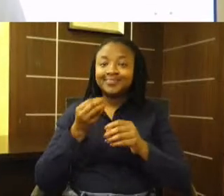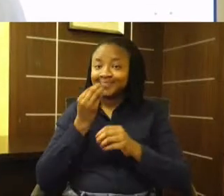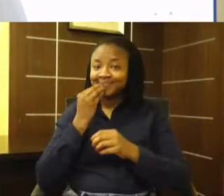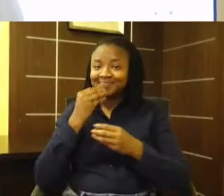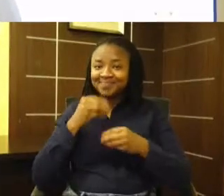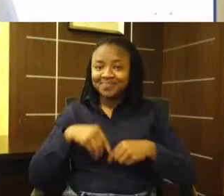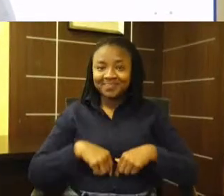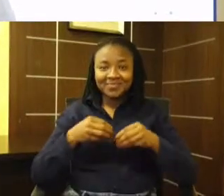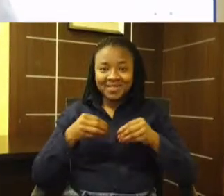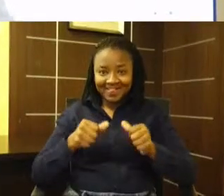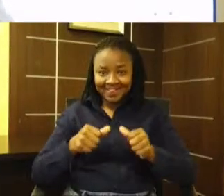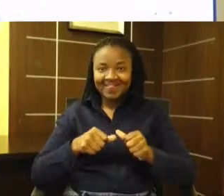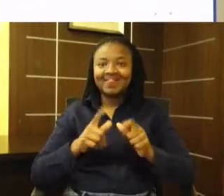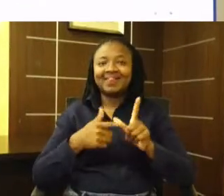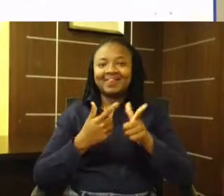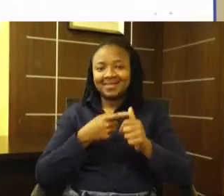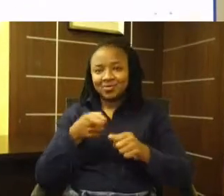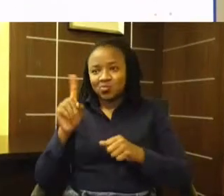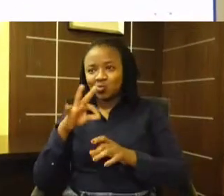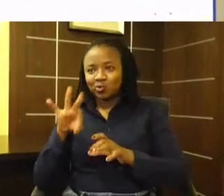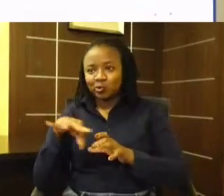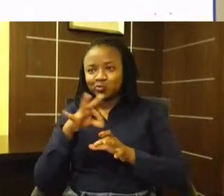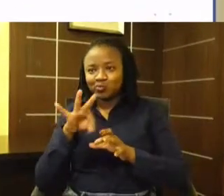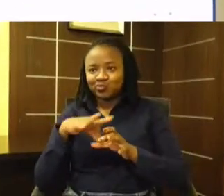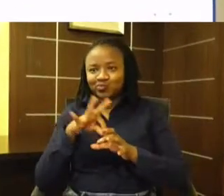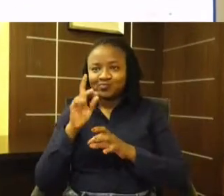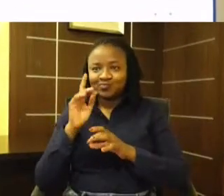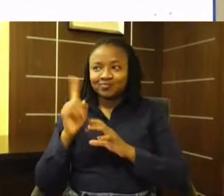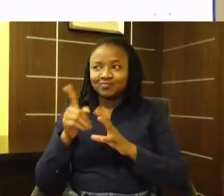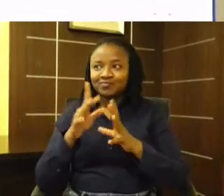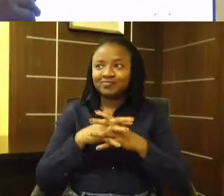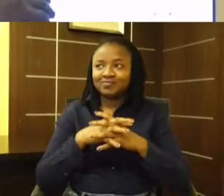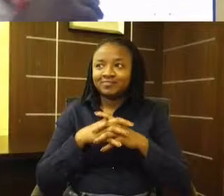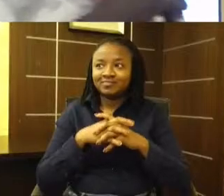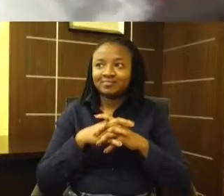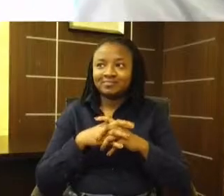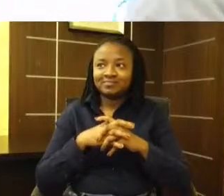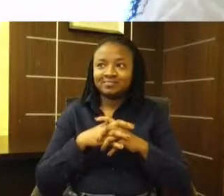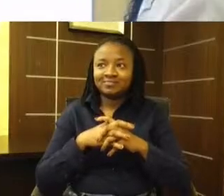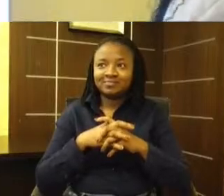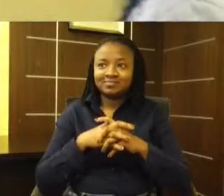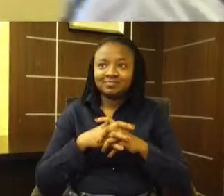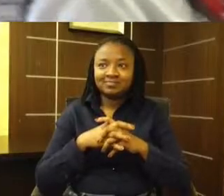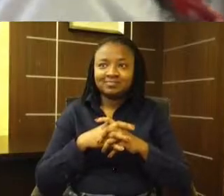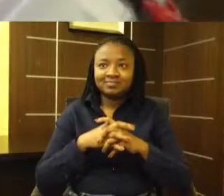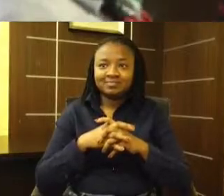digested and make use of those cups out there.